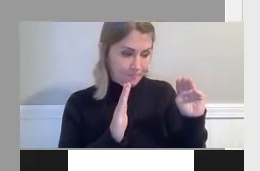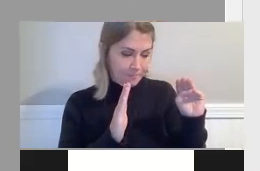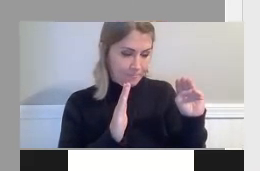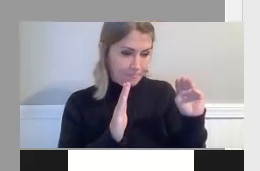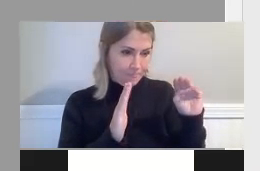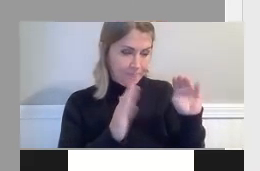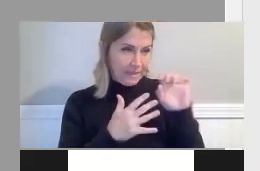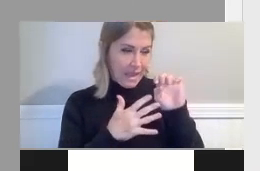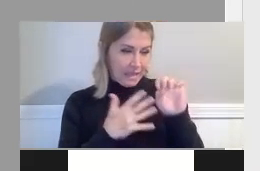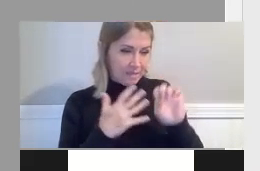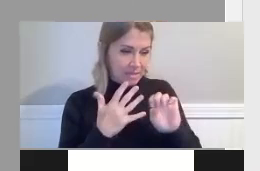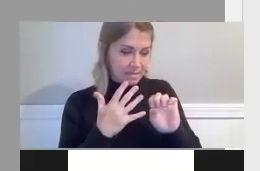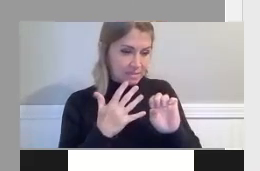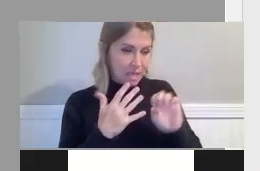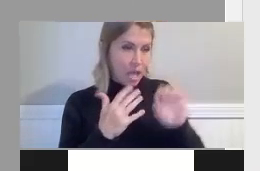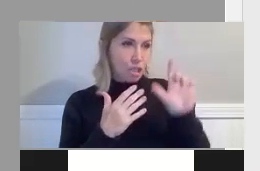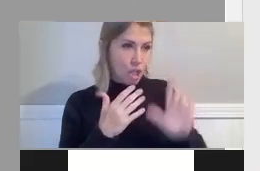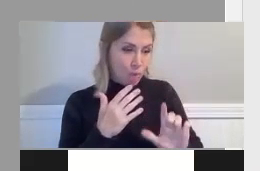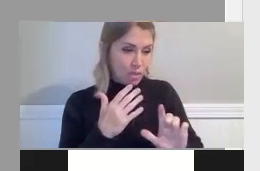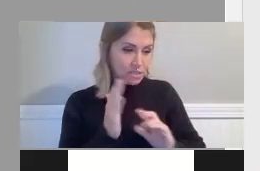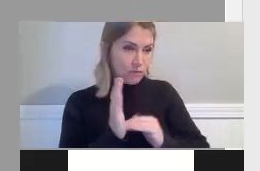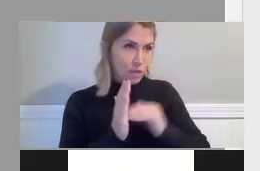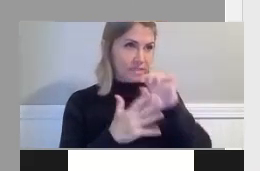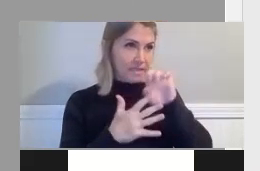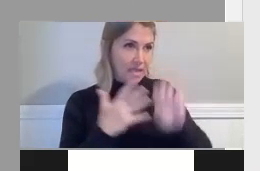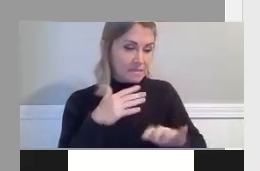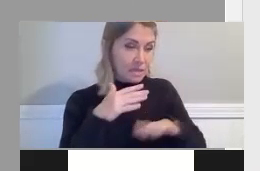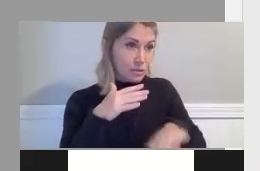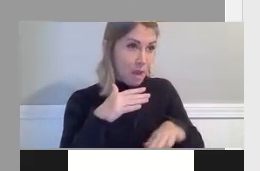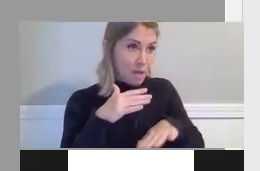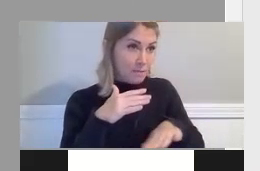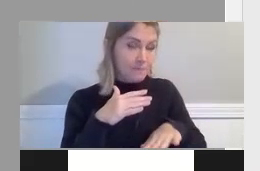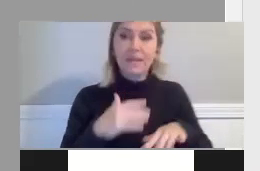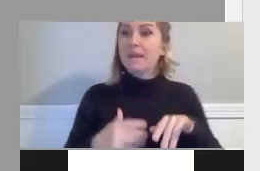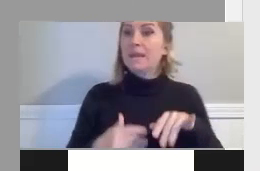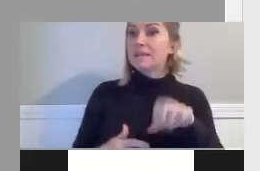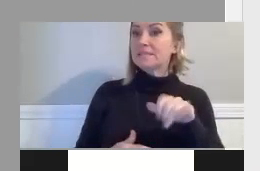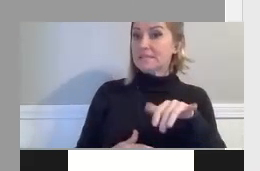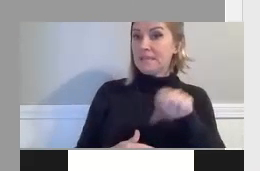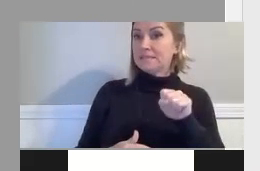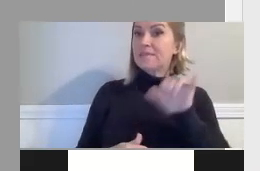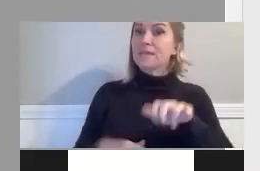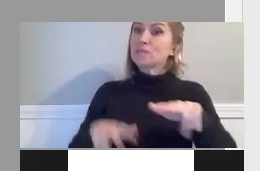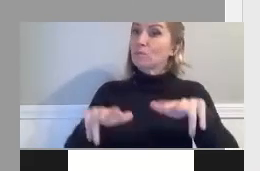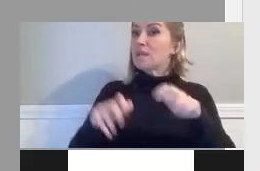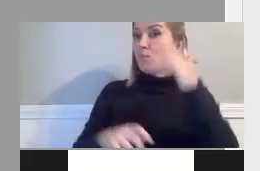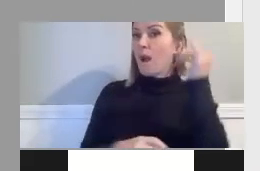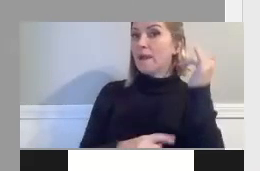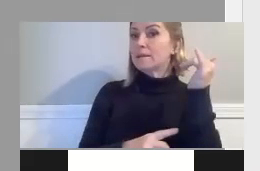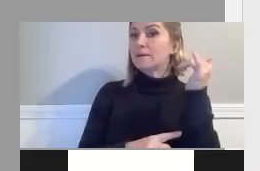elements, the lowest frequency elements are at the bottom most of Yes, the tree, it is. right? Yes, essentially it is greedy because